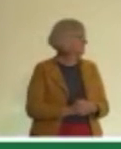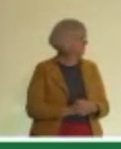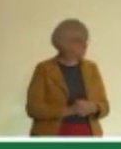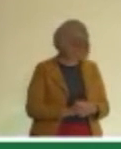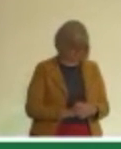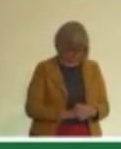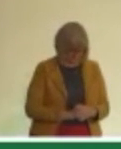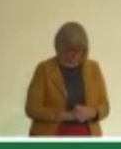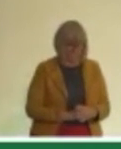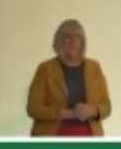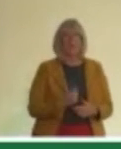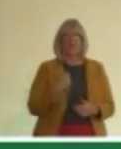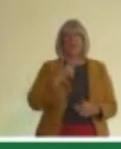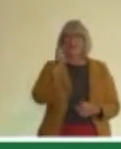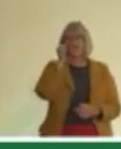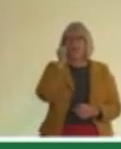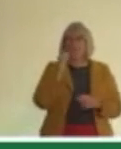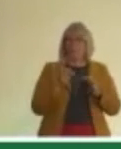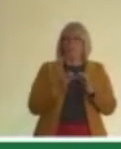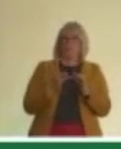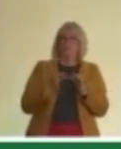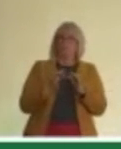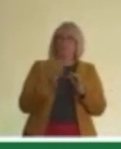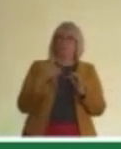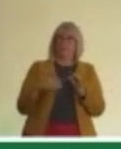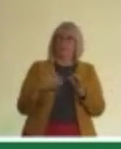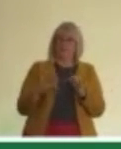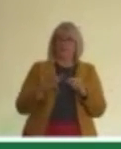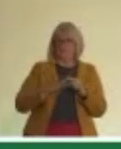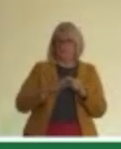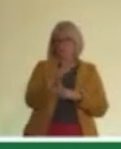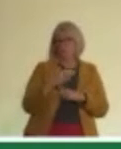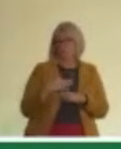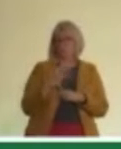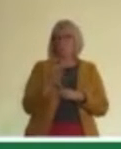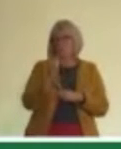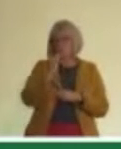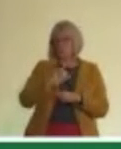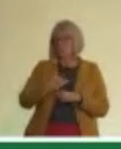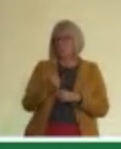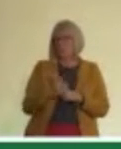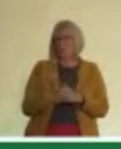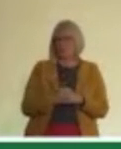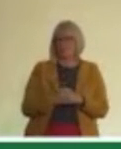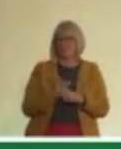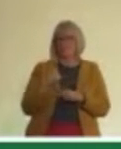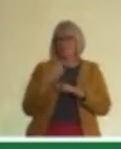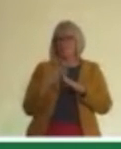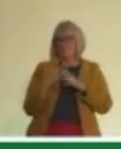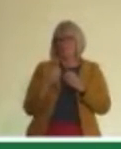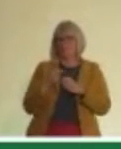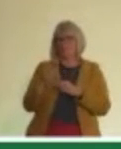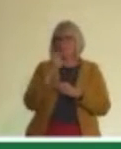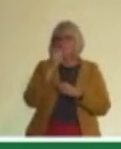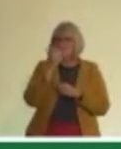I know Brighton's future representative pretty well. I have worked with the future representative every single day